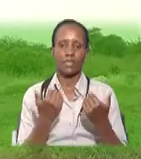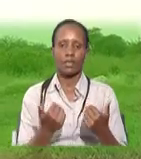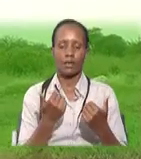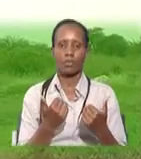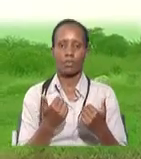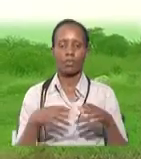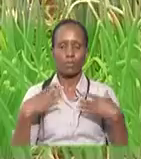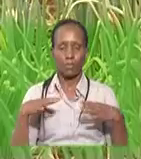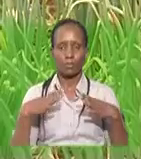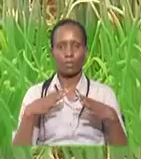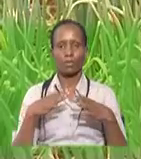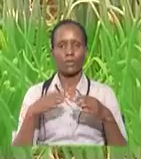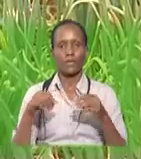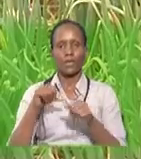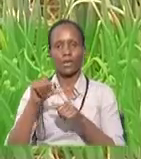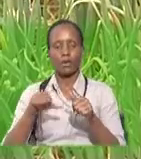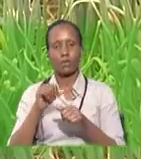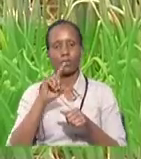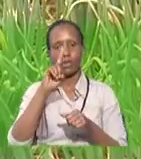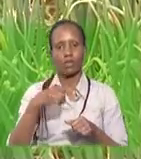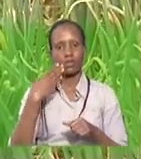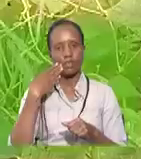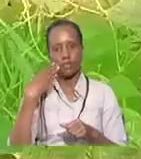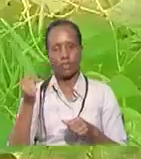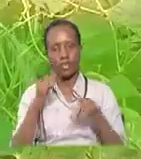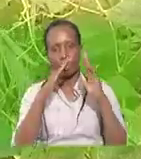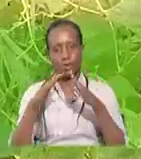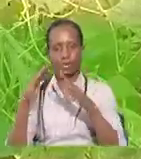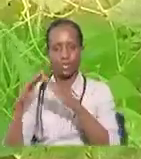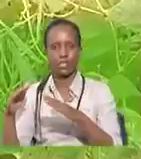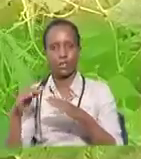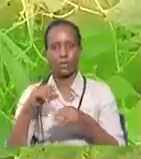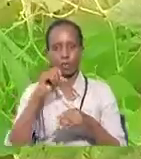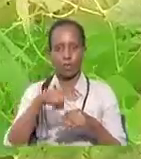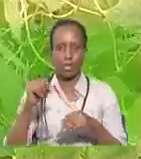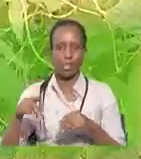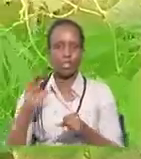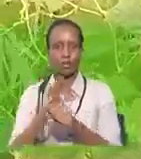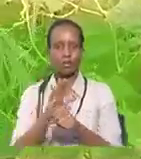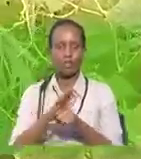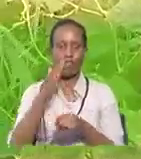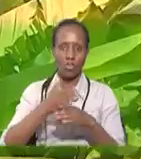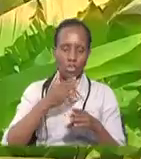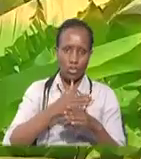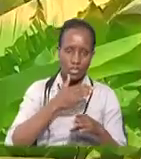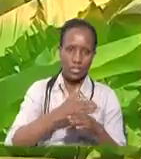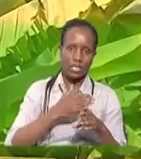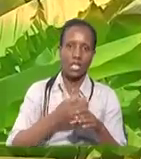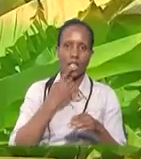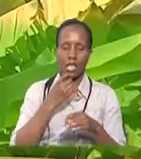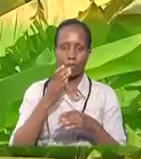Currently the population in Rapsu are around 1,500 households. We plant onions in plenty,